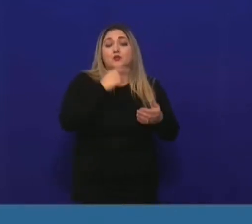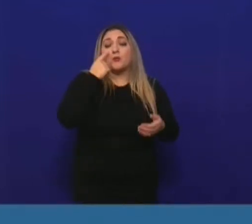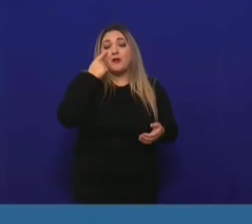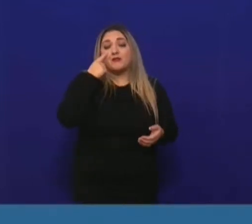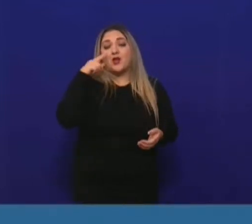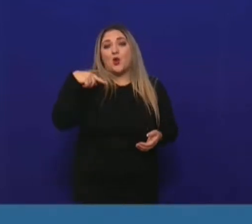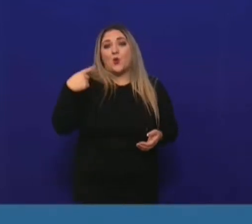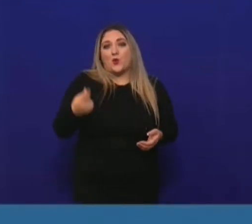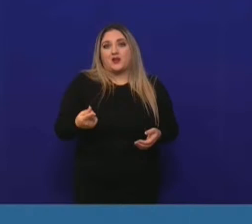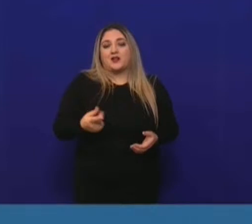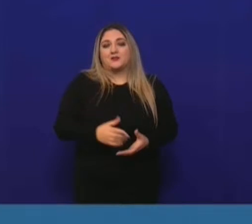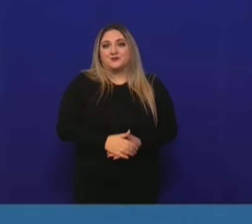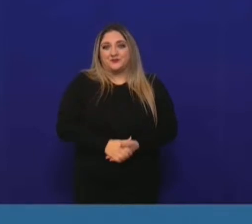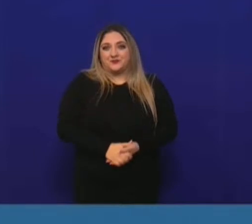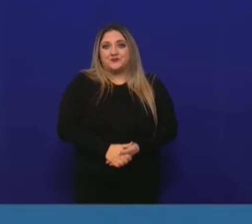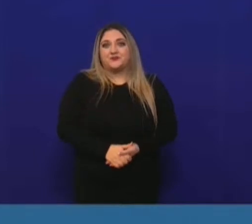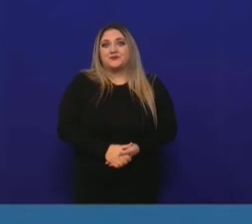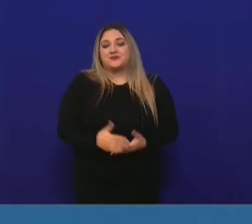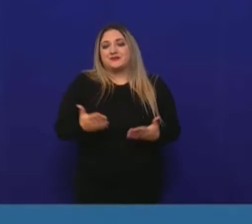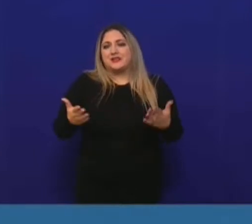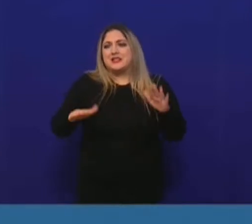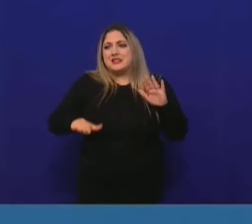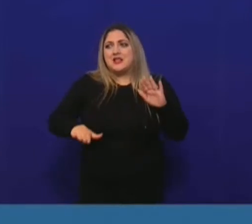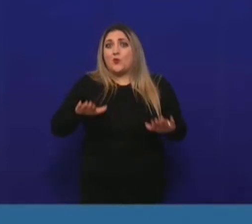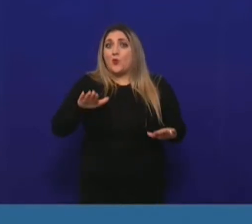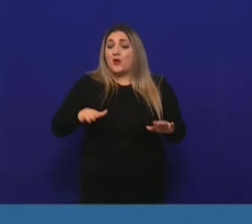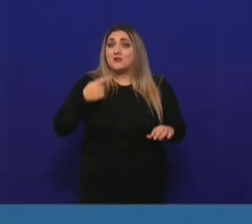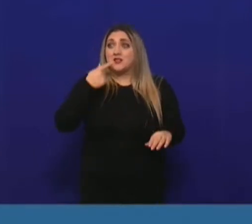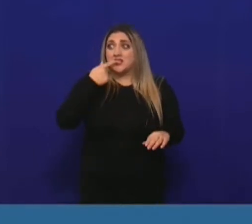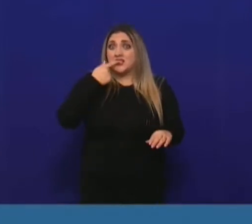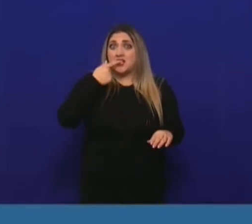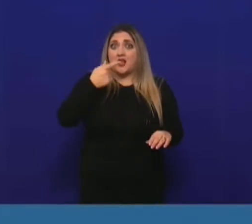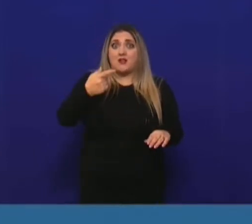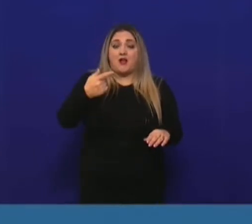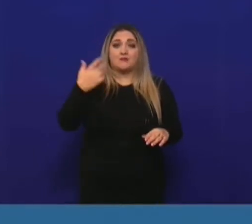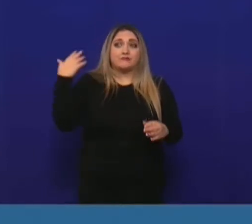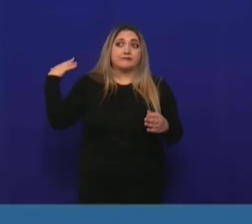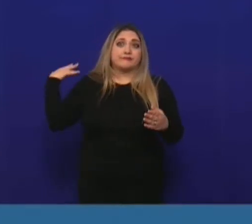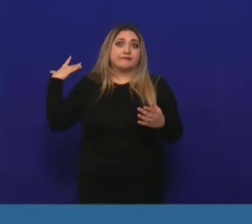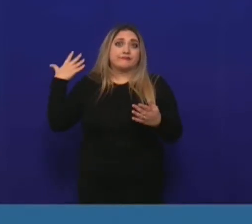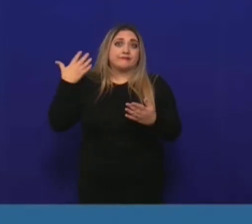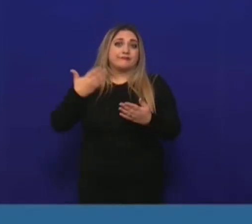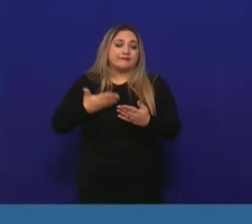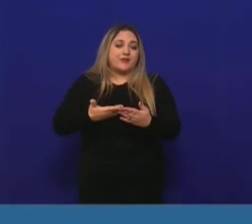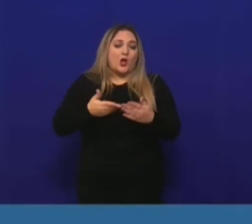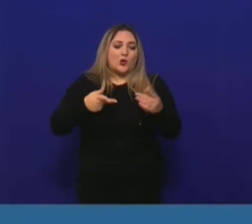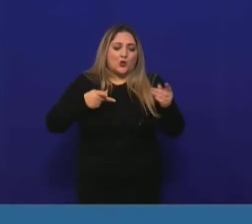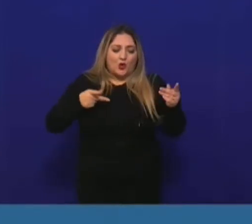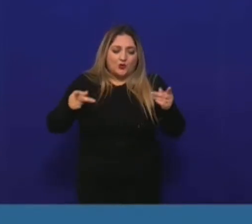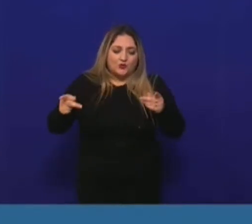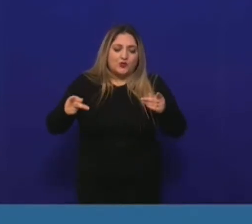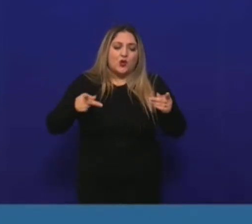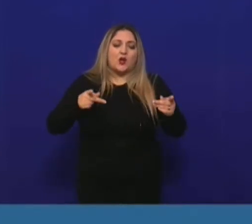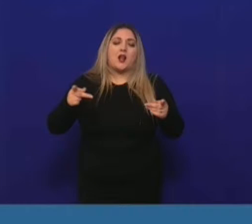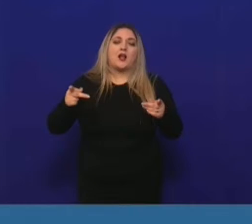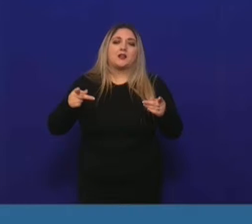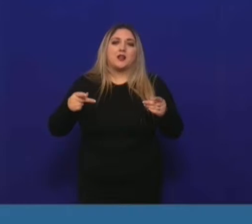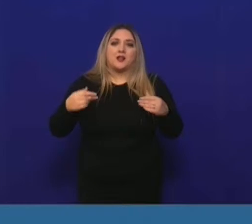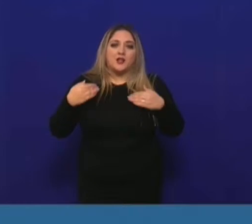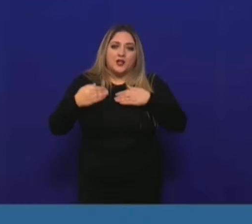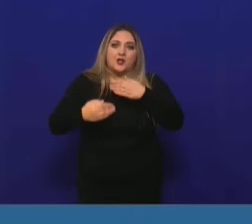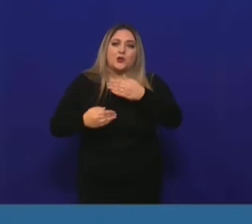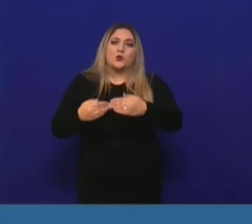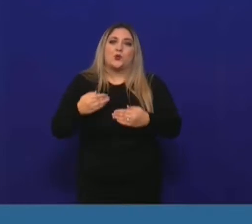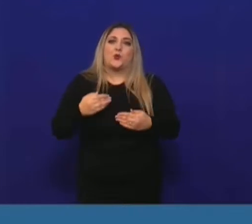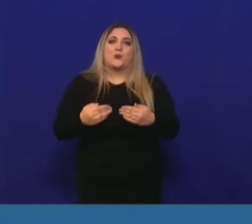Irnexxielna issa għal-waqt sena għaddejjin sitwazzjoni fejn kontrollajna sitwazzjonijiet u jekk